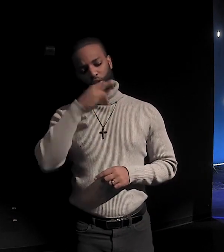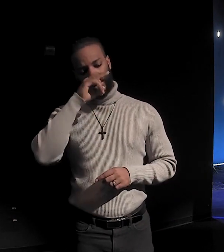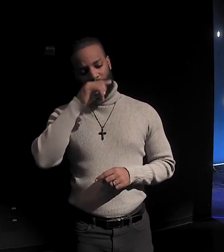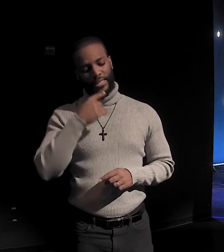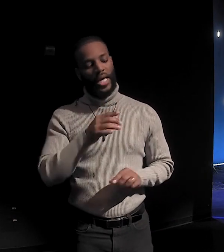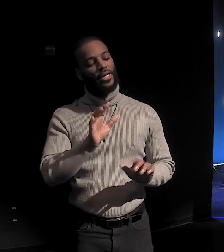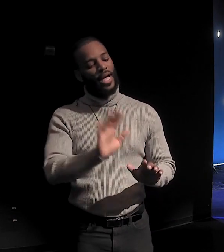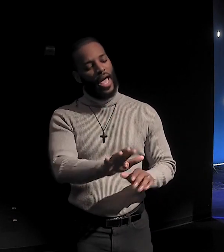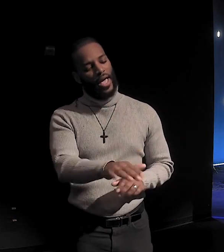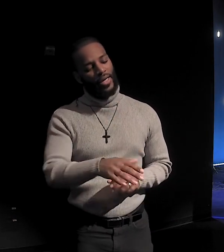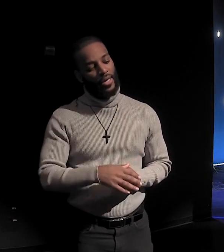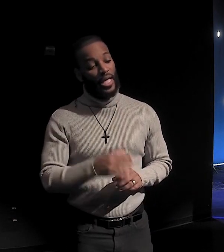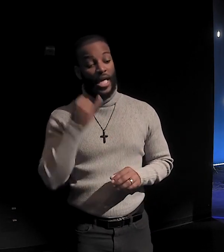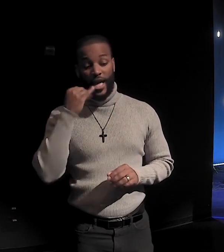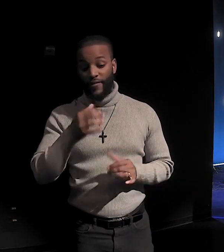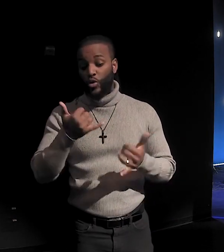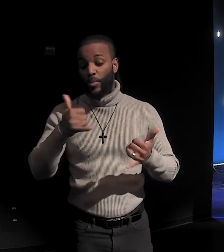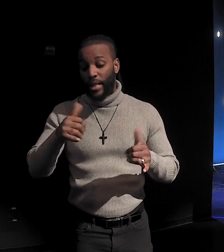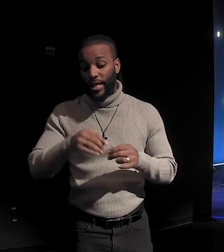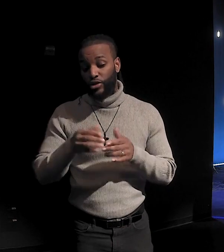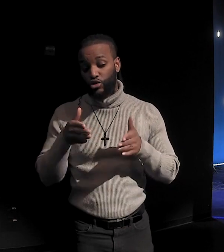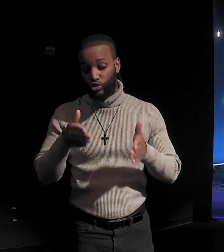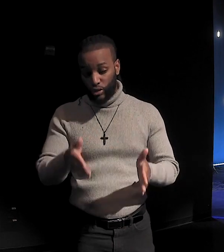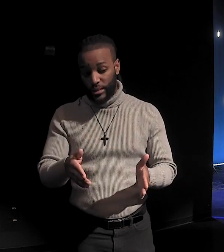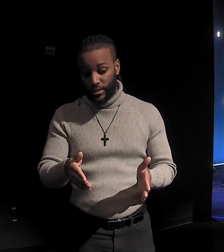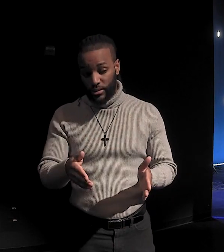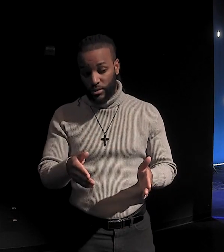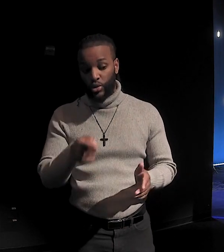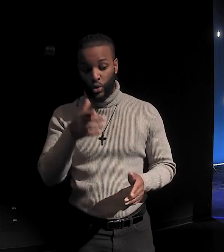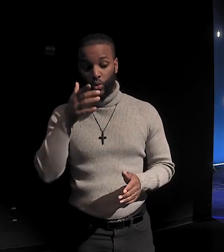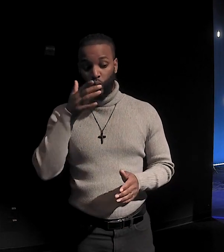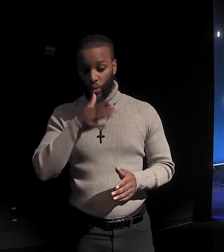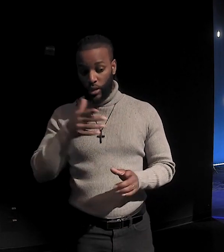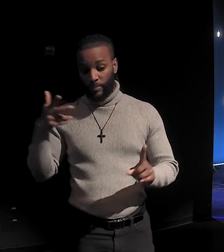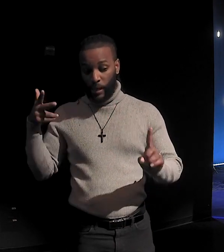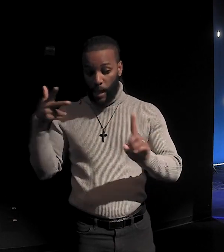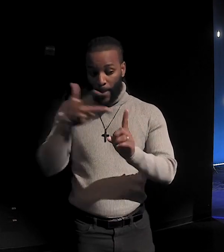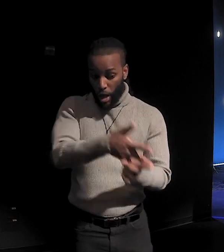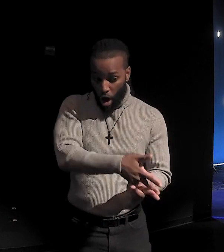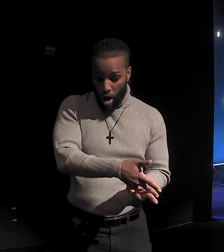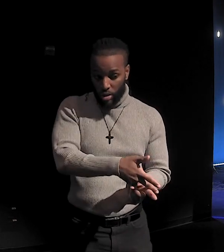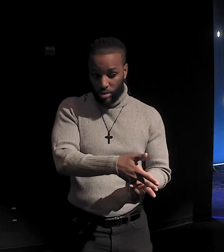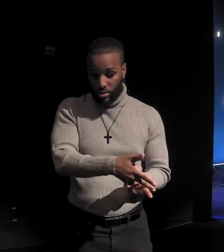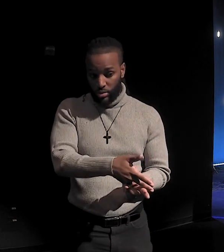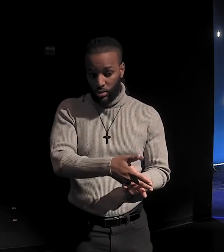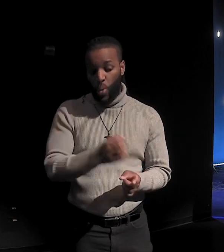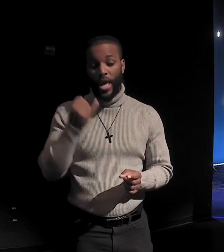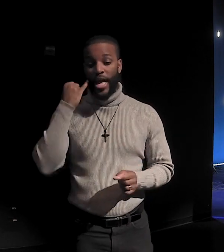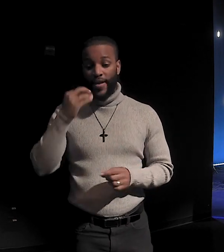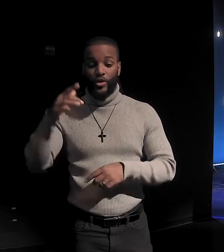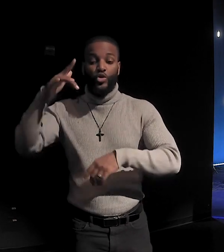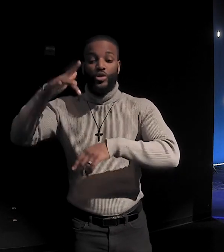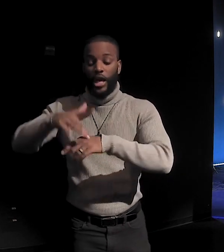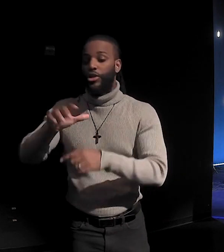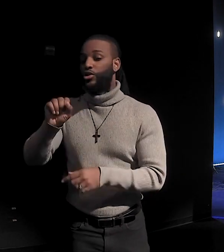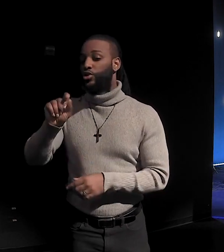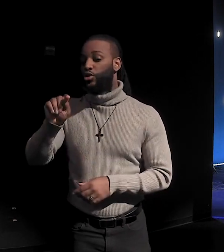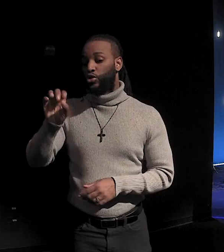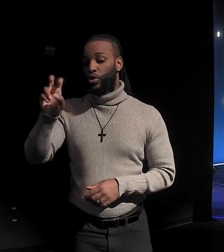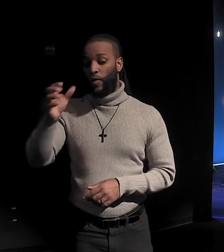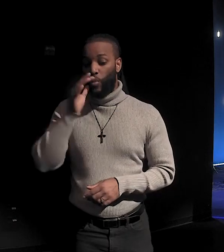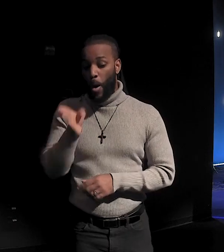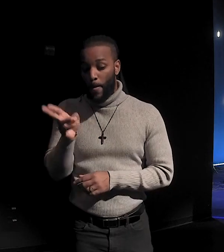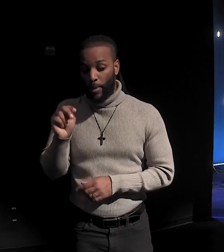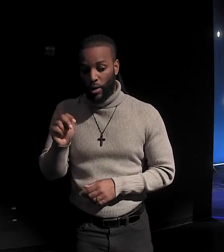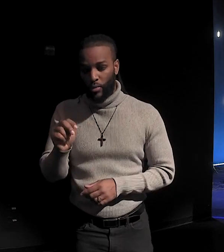say, hey, if you play in the street, you'll get hit by a car. Or if you touch the stove, you'll